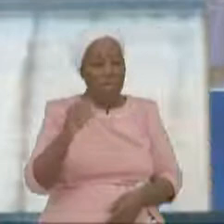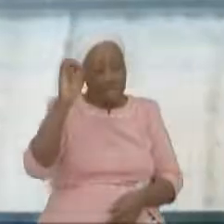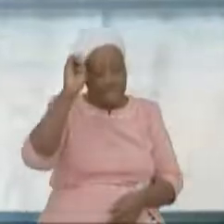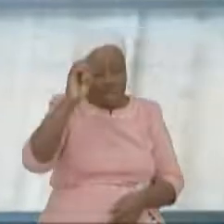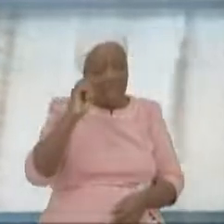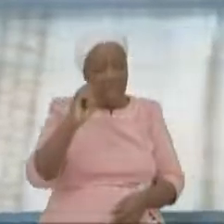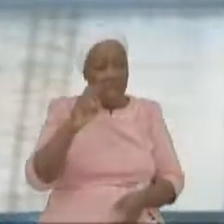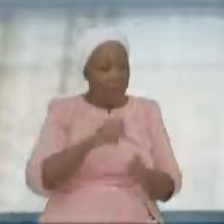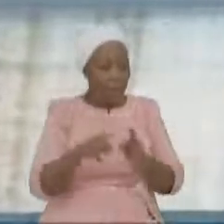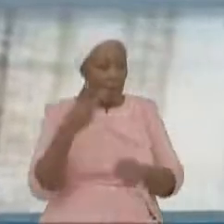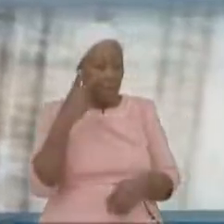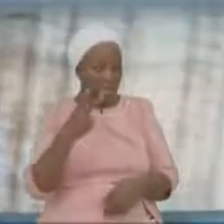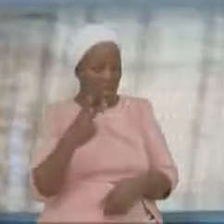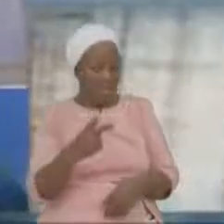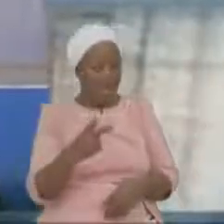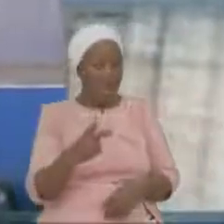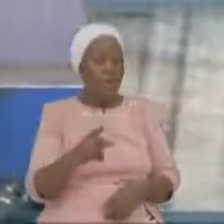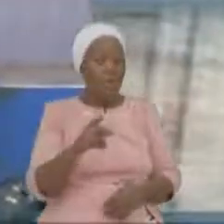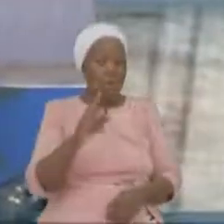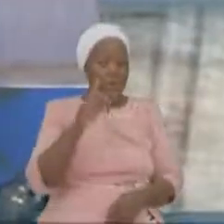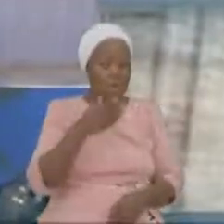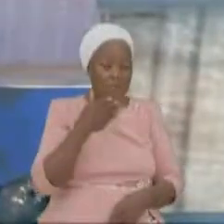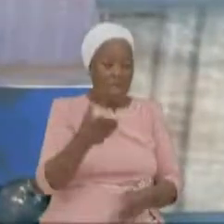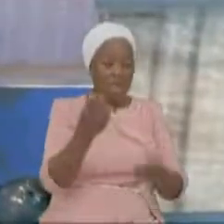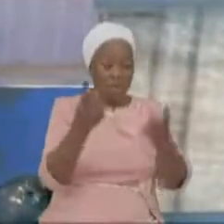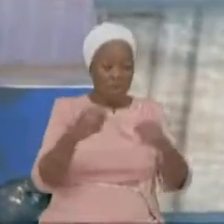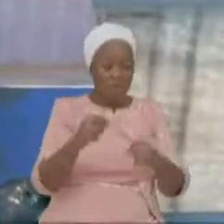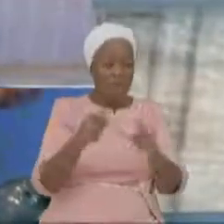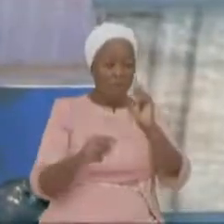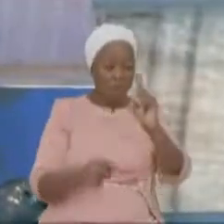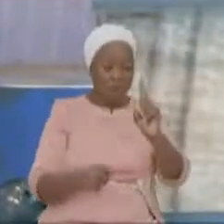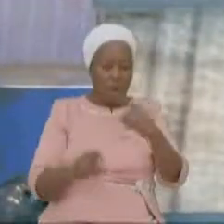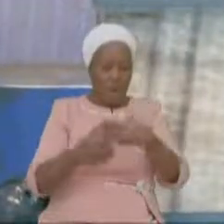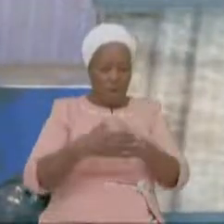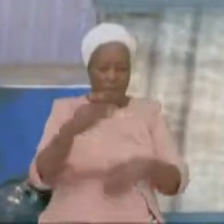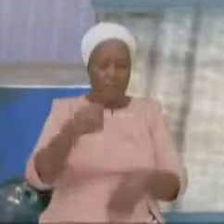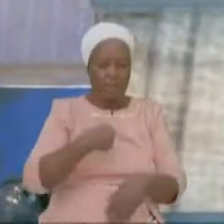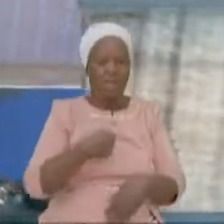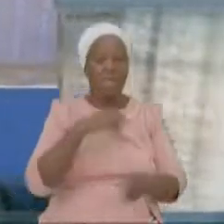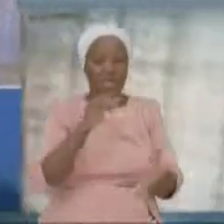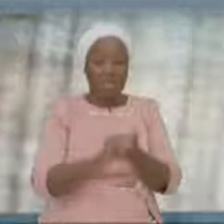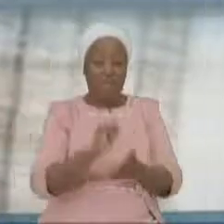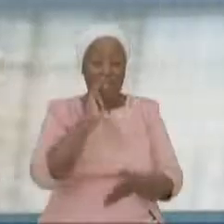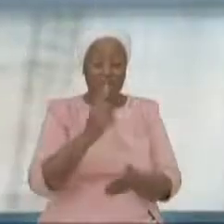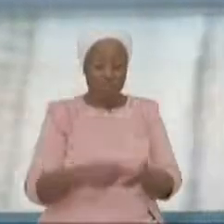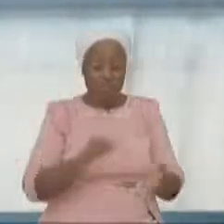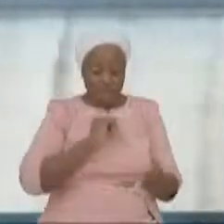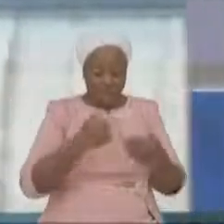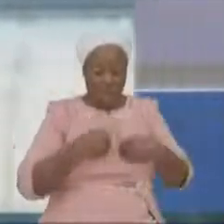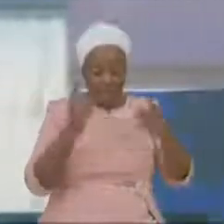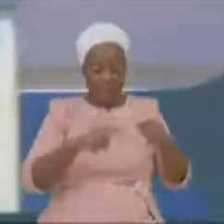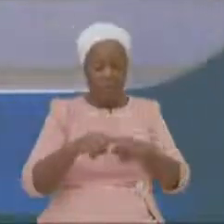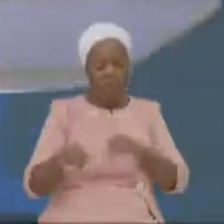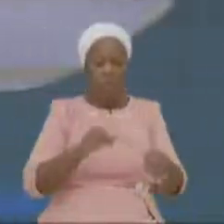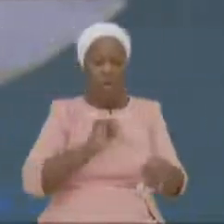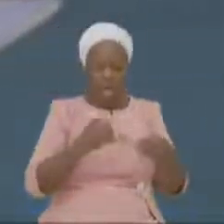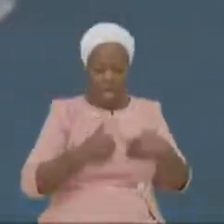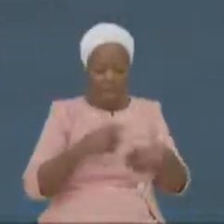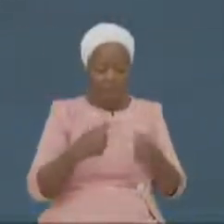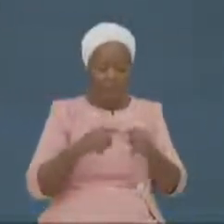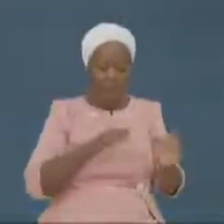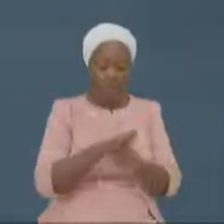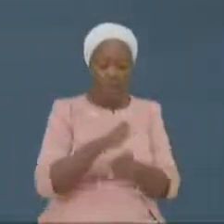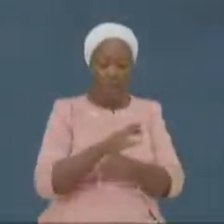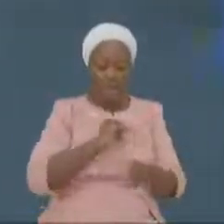there cometh one after me. That's what I came to do. I came to reveal, I came